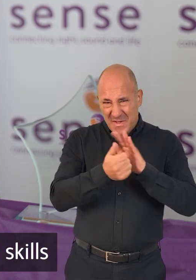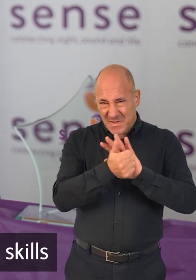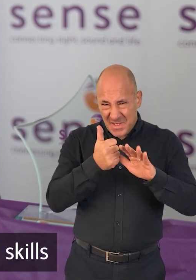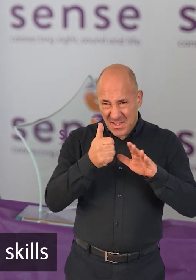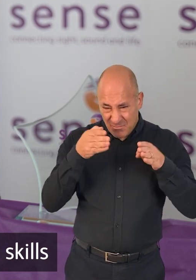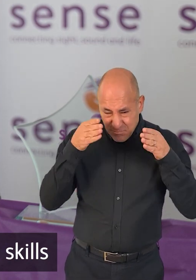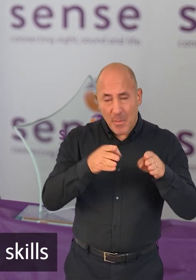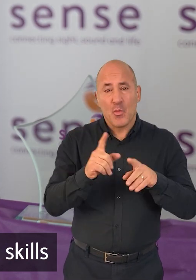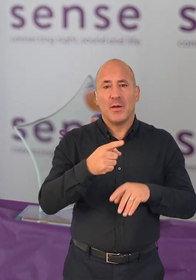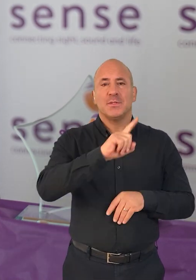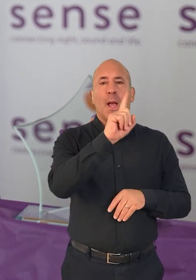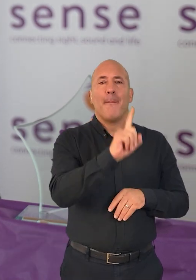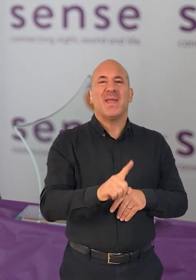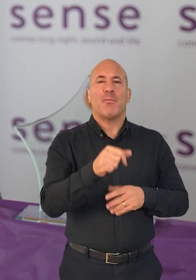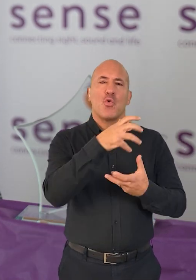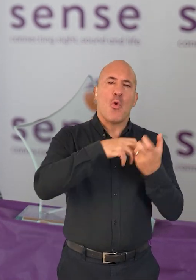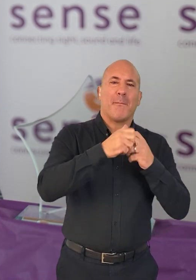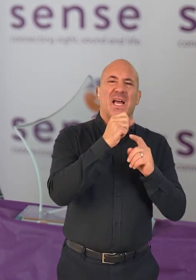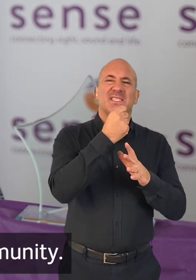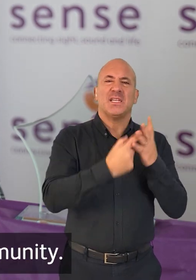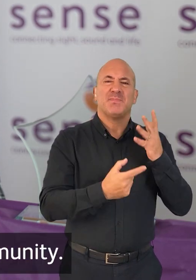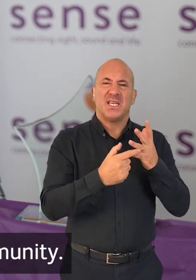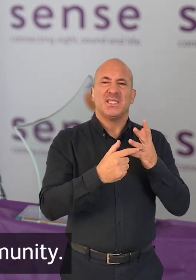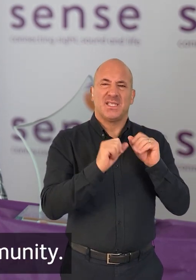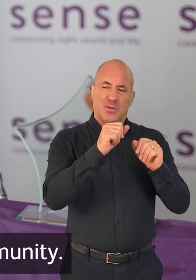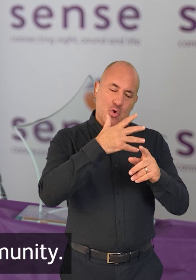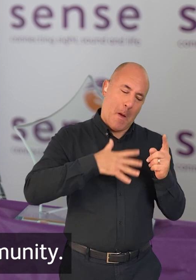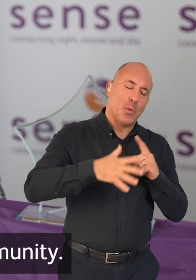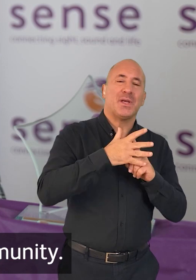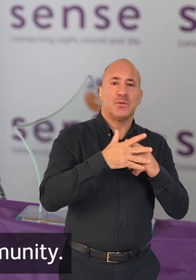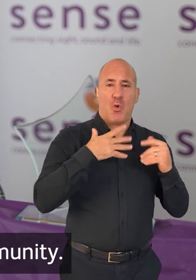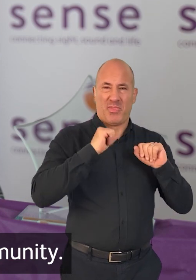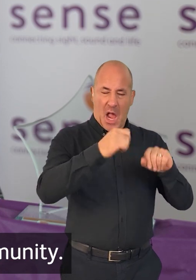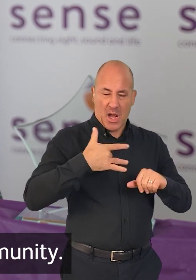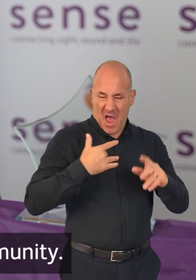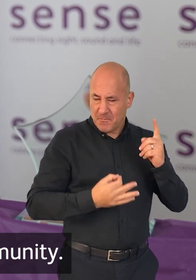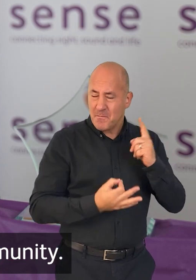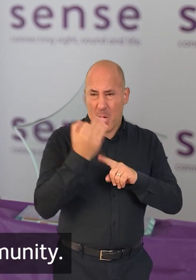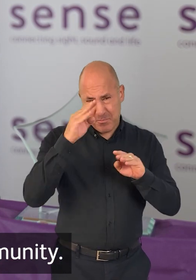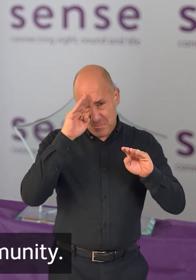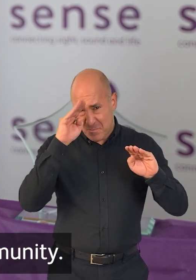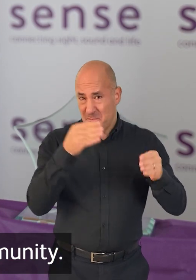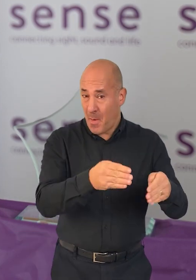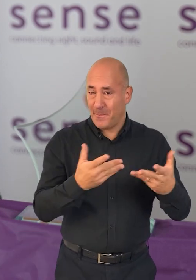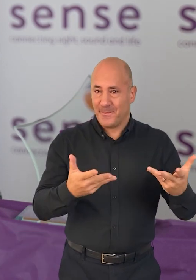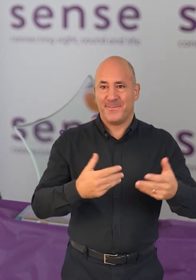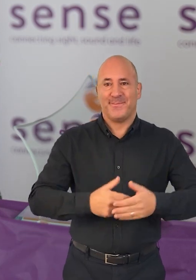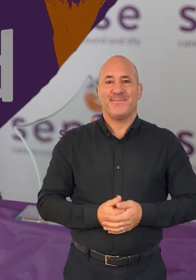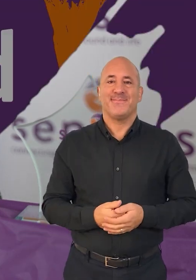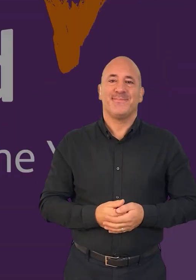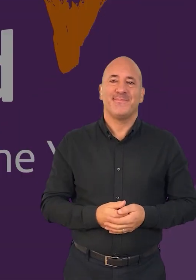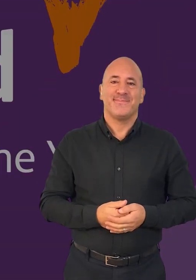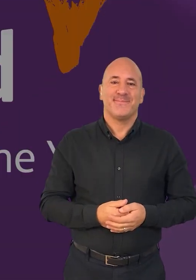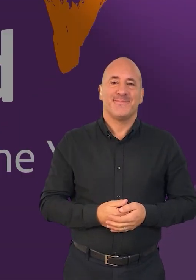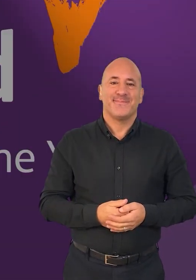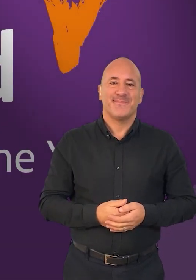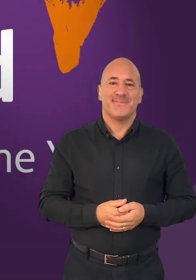resource and skills to improve the lives of people with complex disabilities within their community.